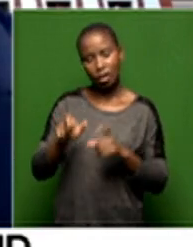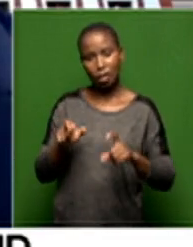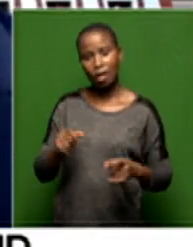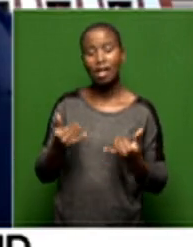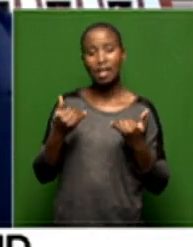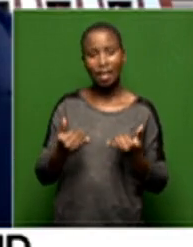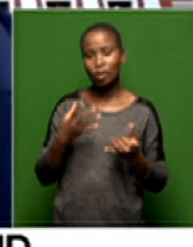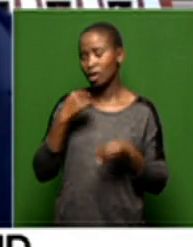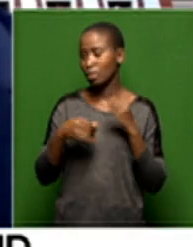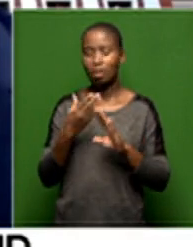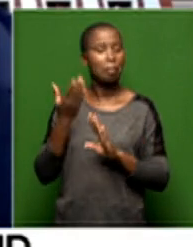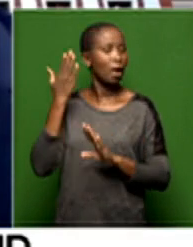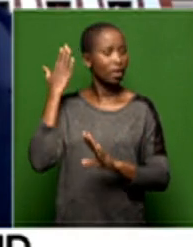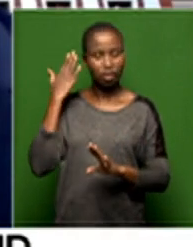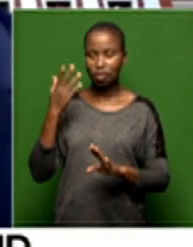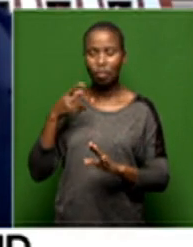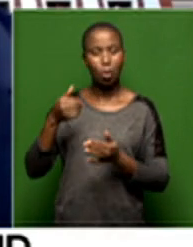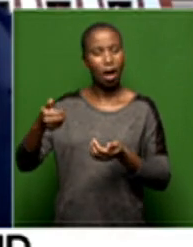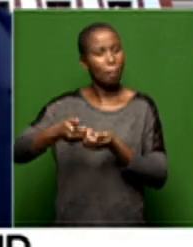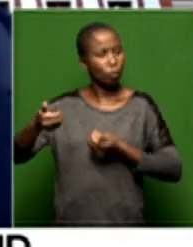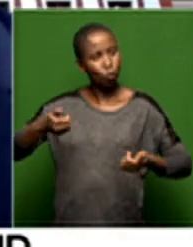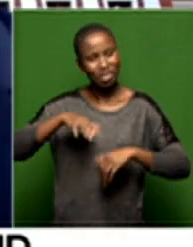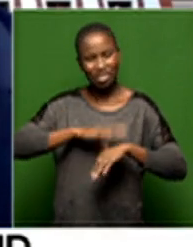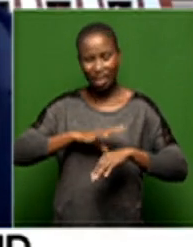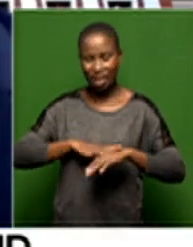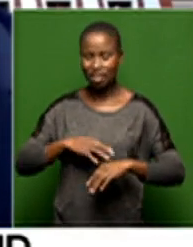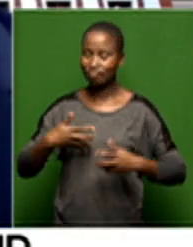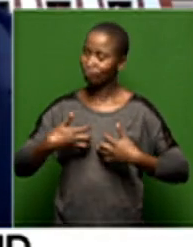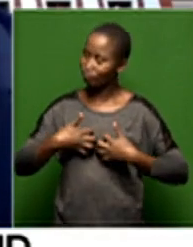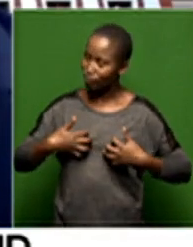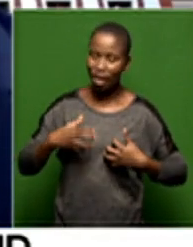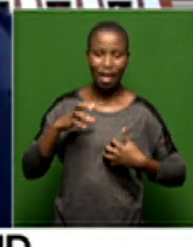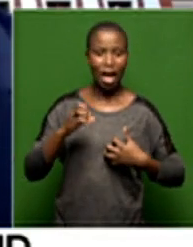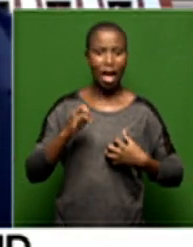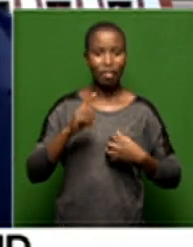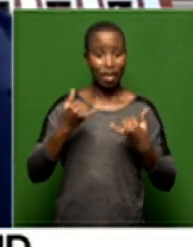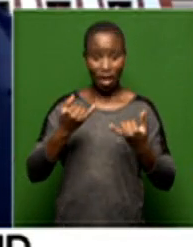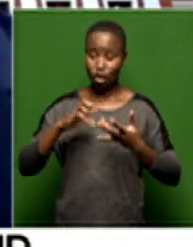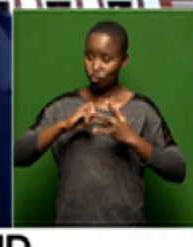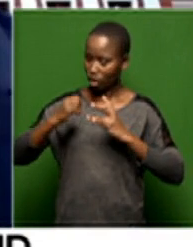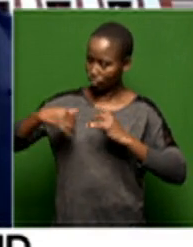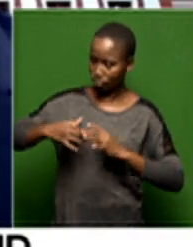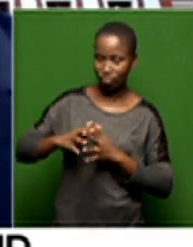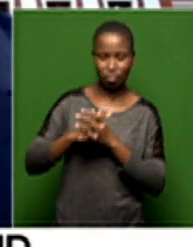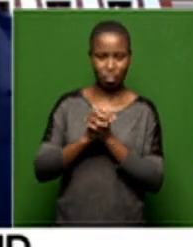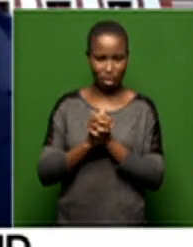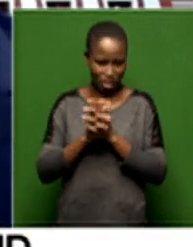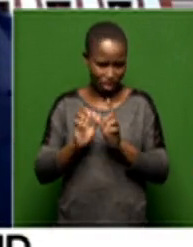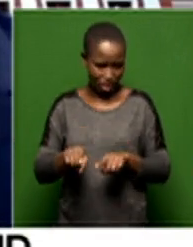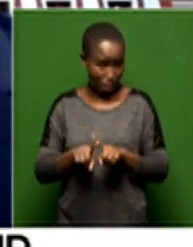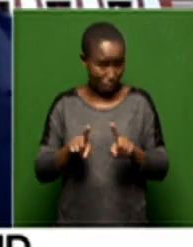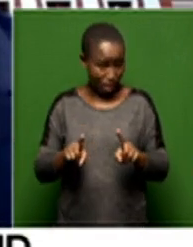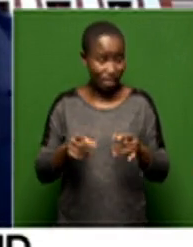where we talk to apartheid, we're trying to reconcile, and many parties saying that perhaps it does take more